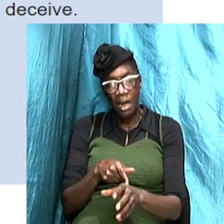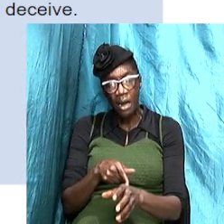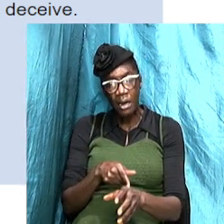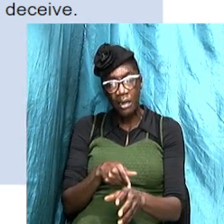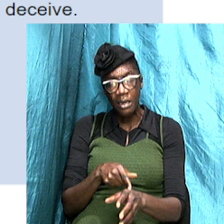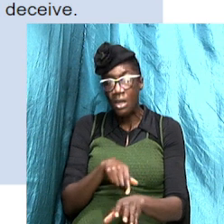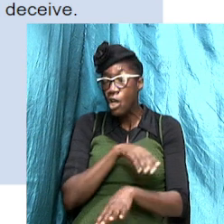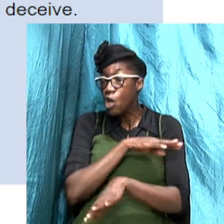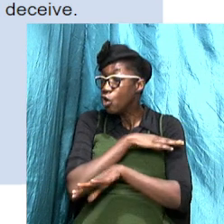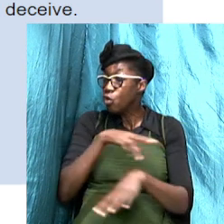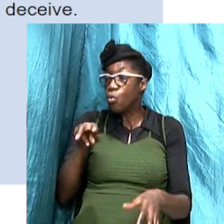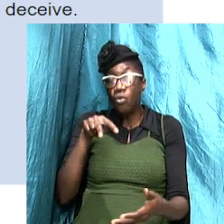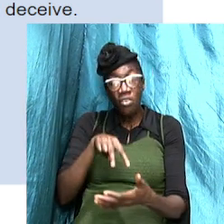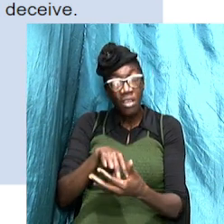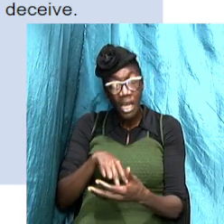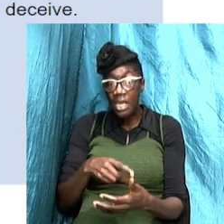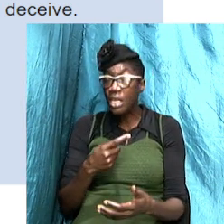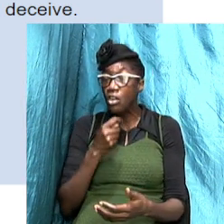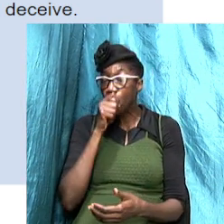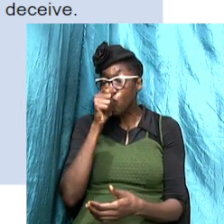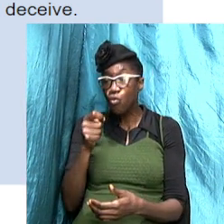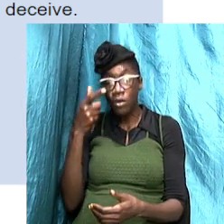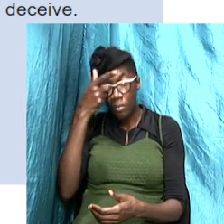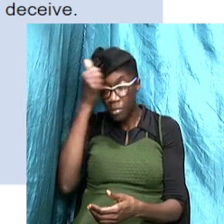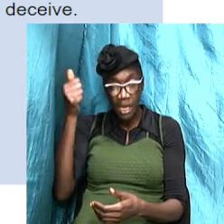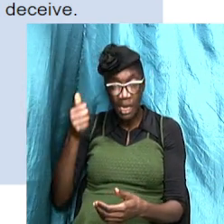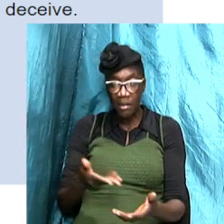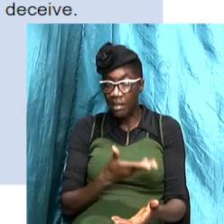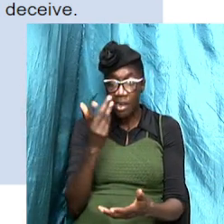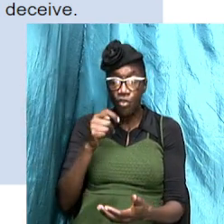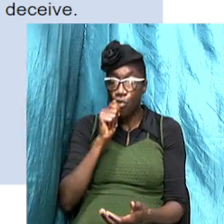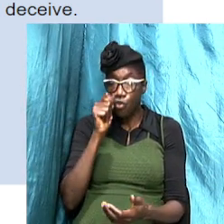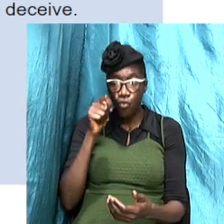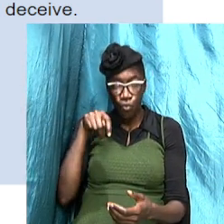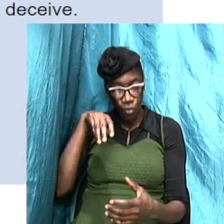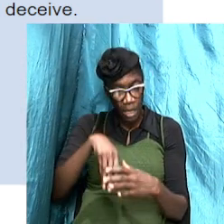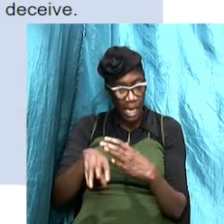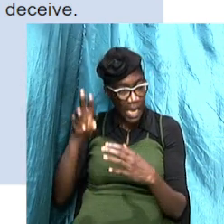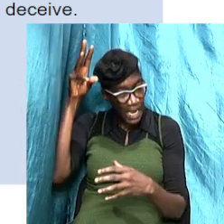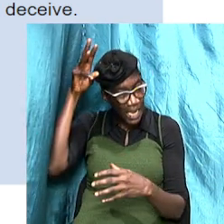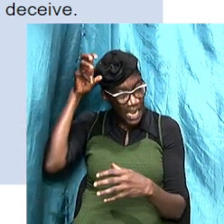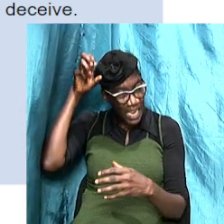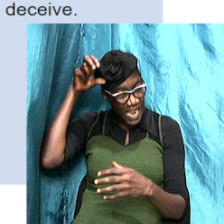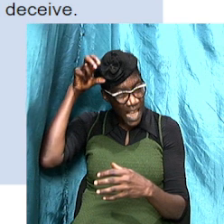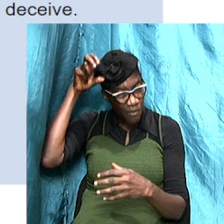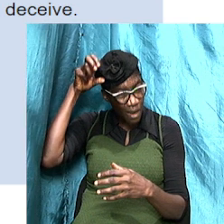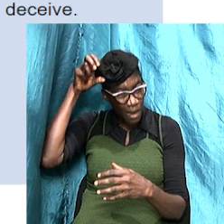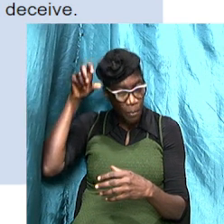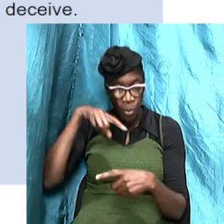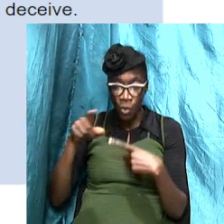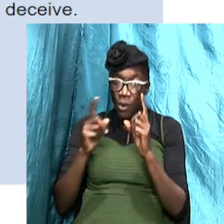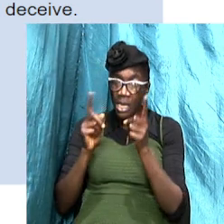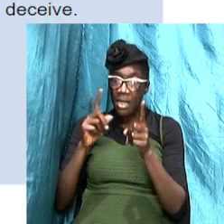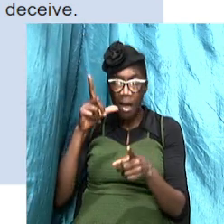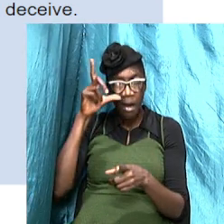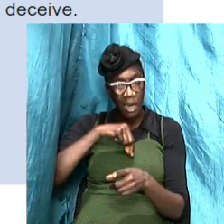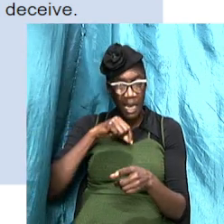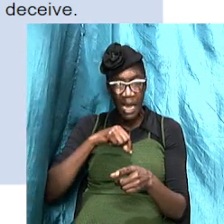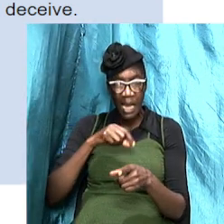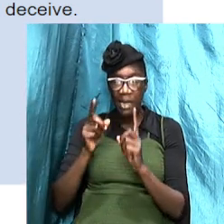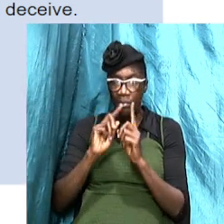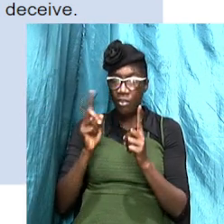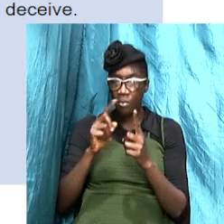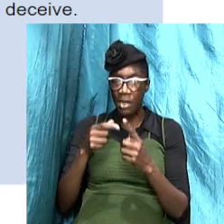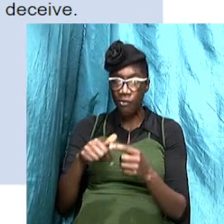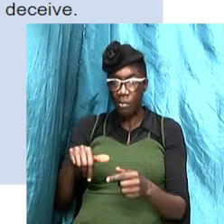does not stand in the truth because there is no truth in him when he speaks a lie he speaks